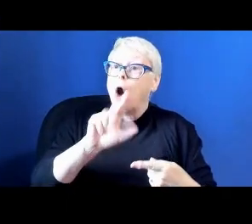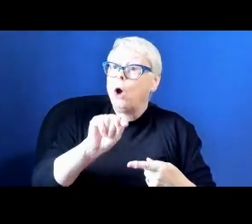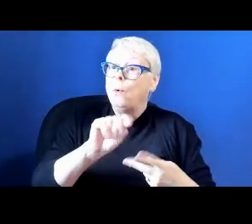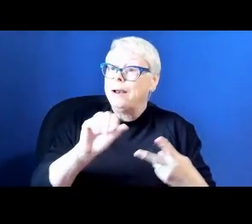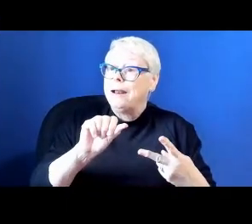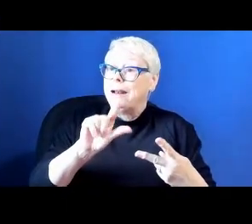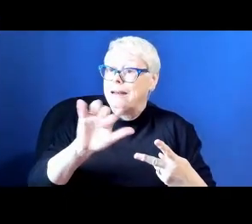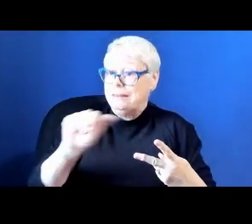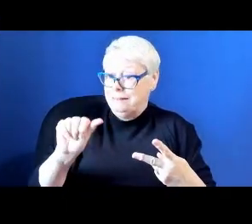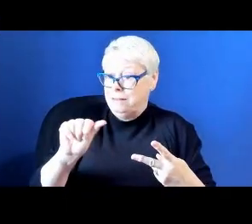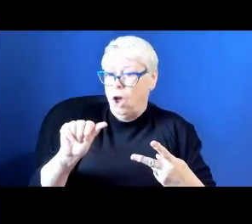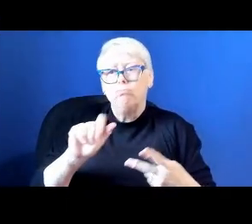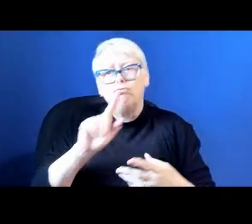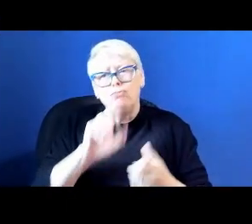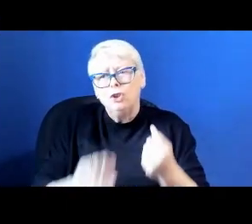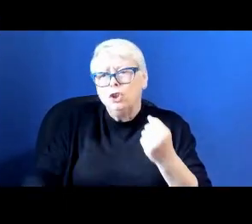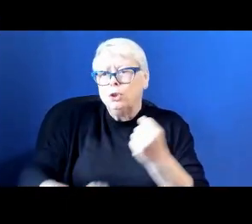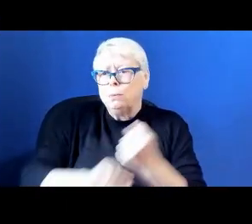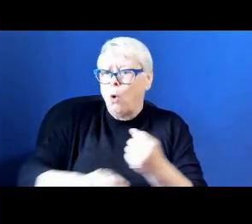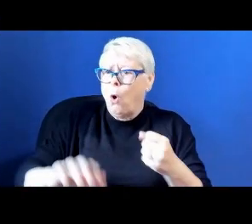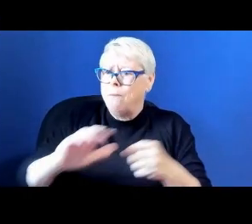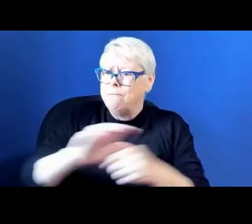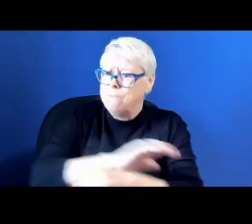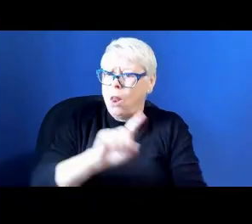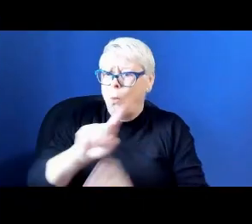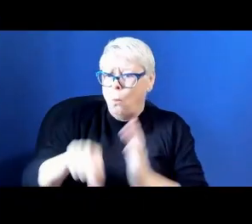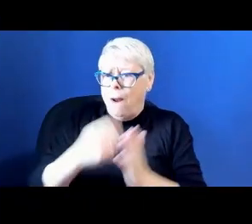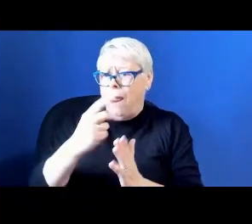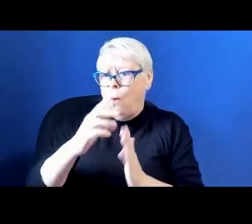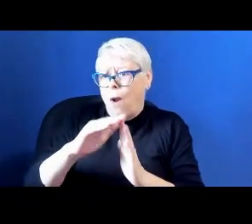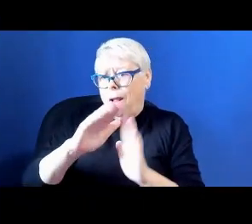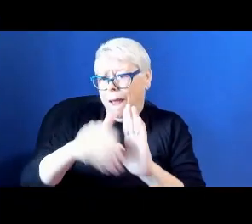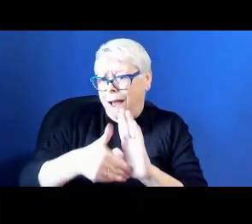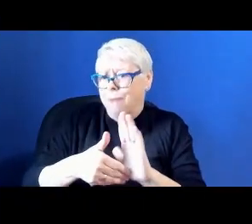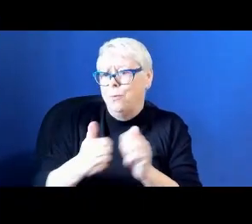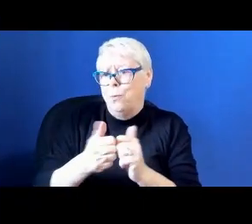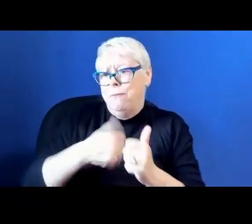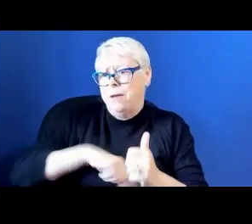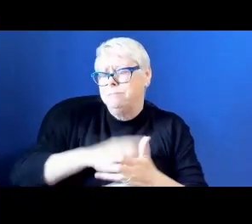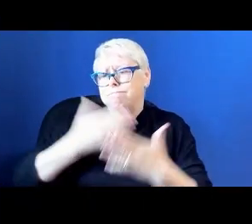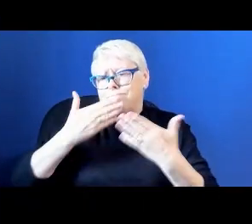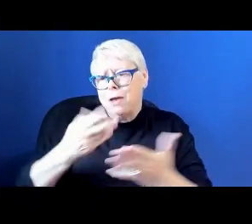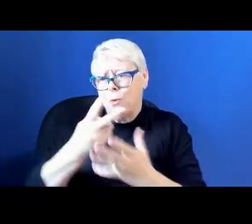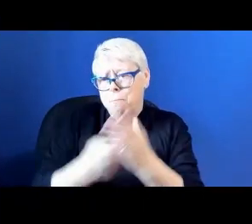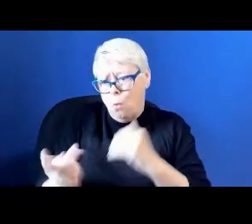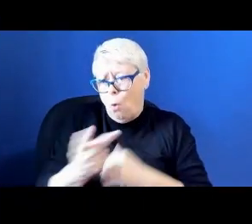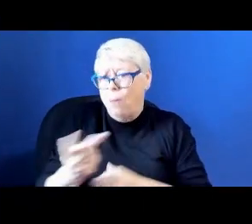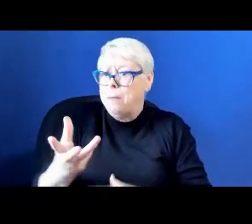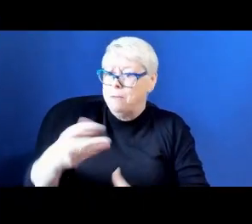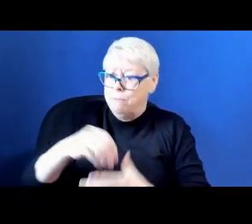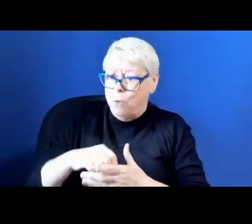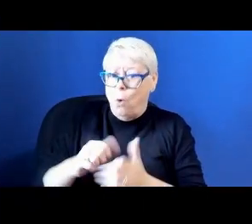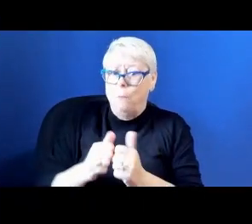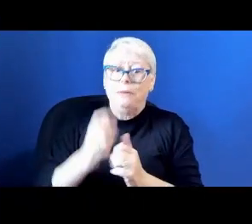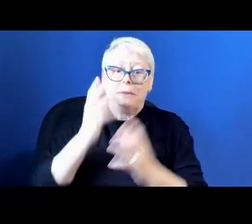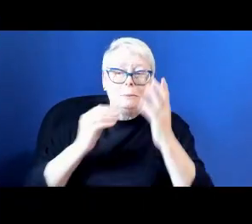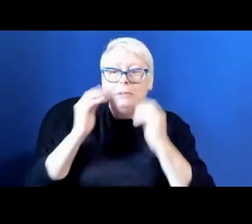and 30 minutes with us. And thank you so much for being part of this experience for